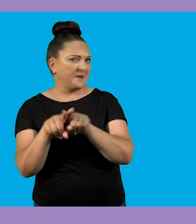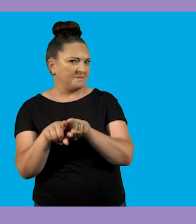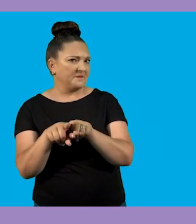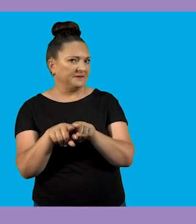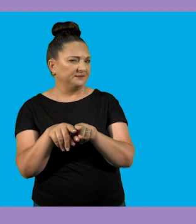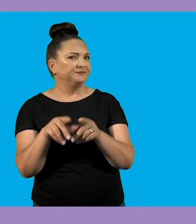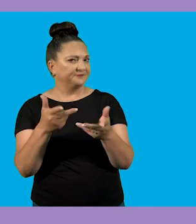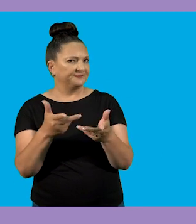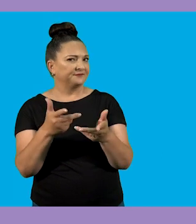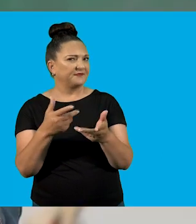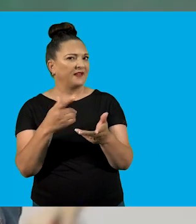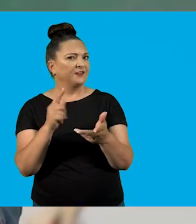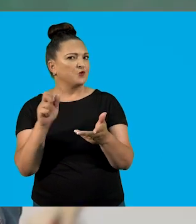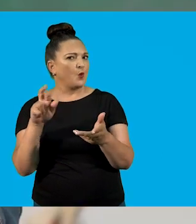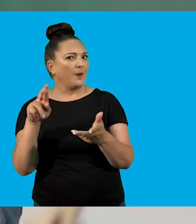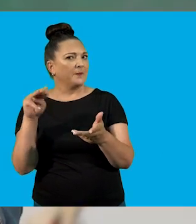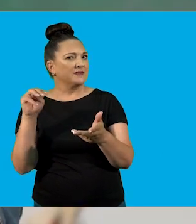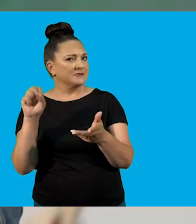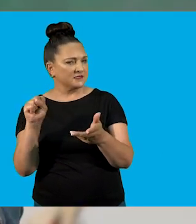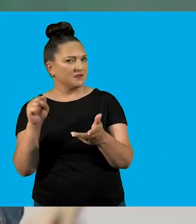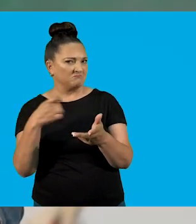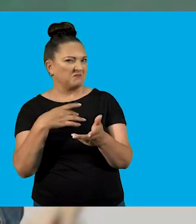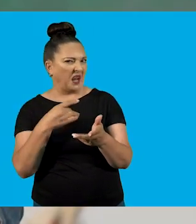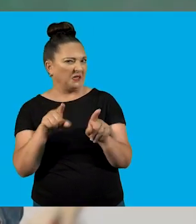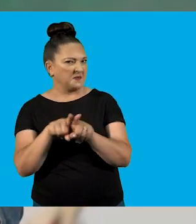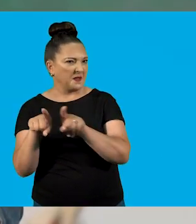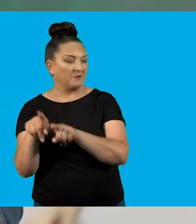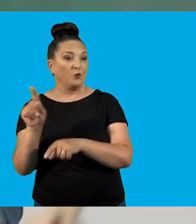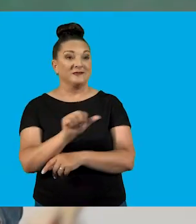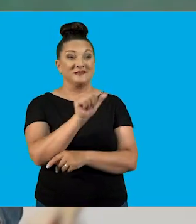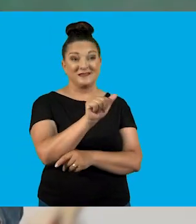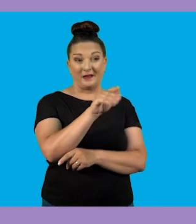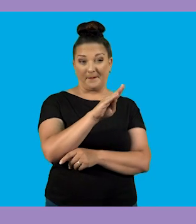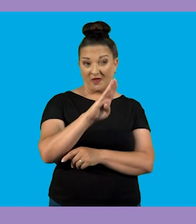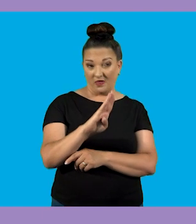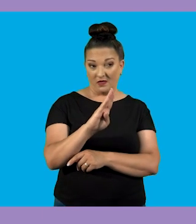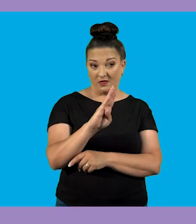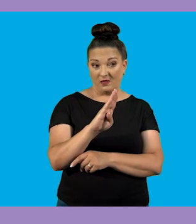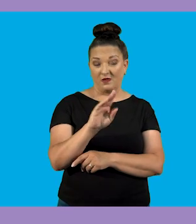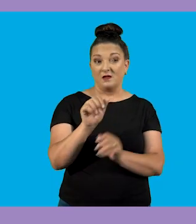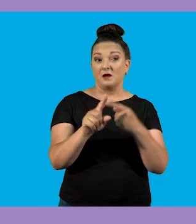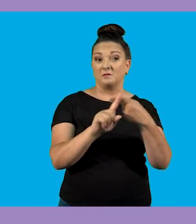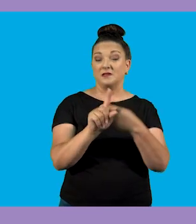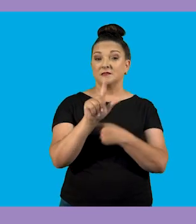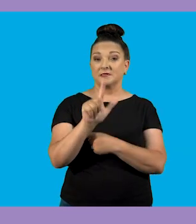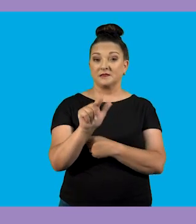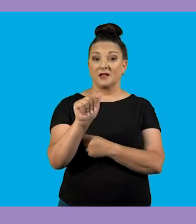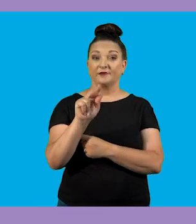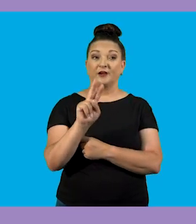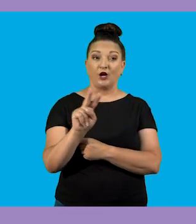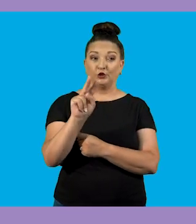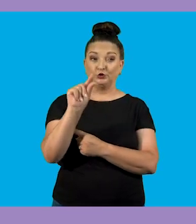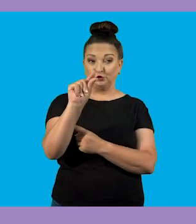so that we can see which ones are like terms. So the first one there is 6ab plus 7a